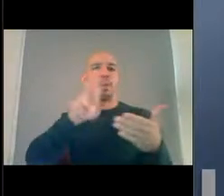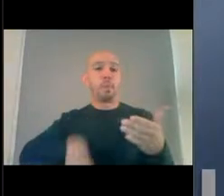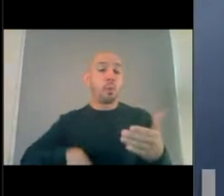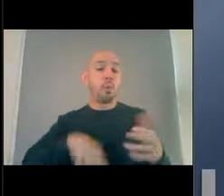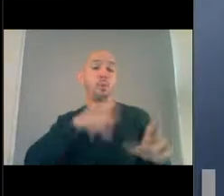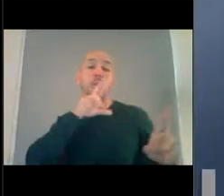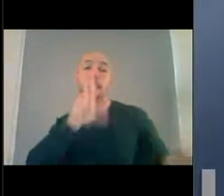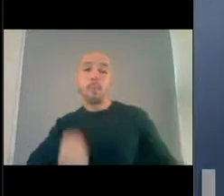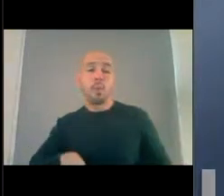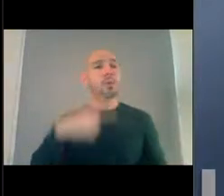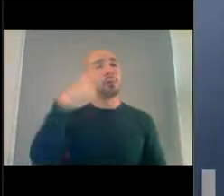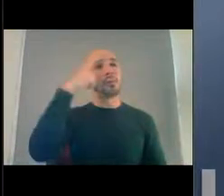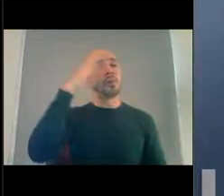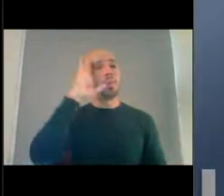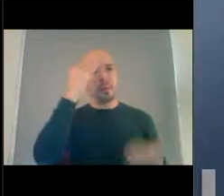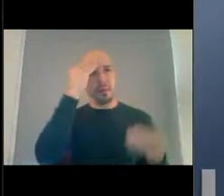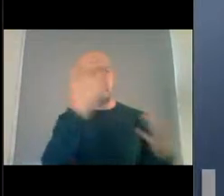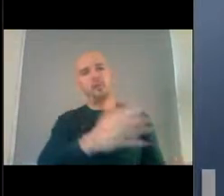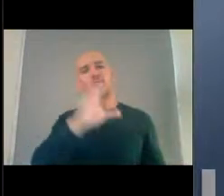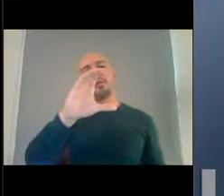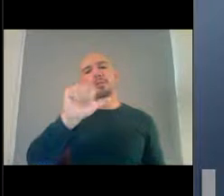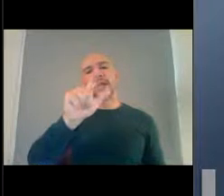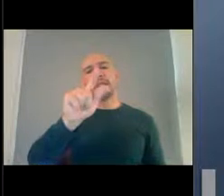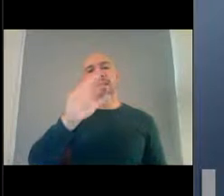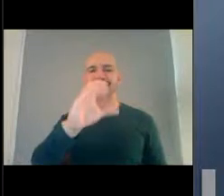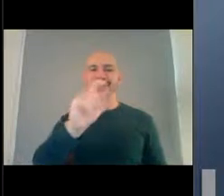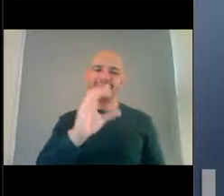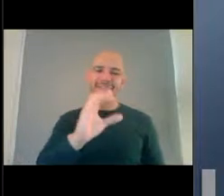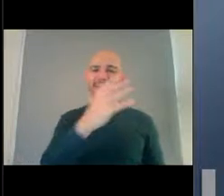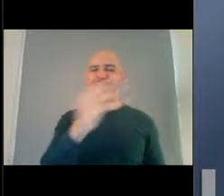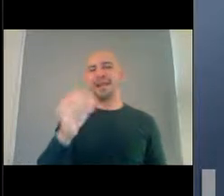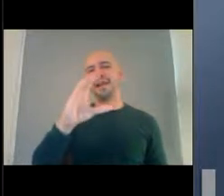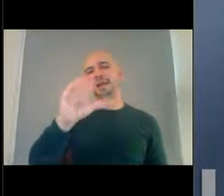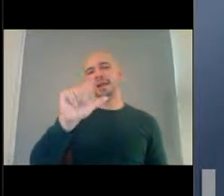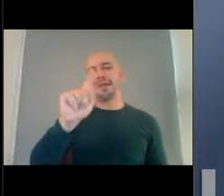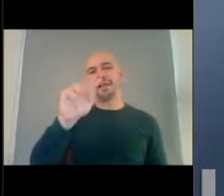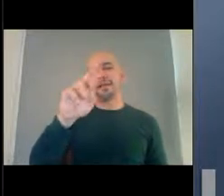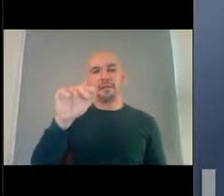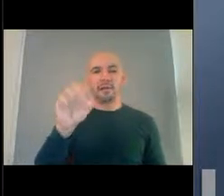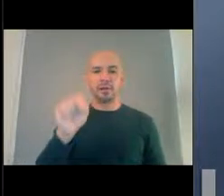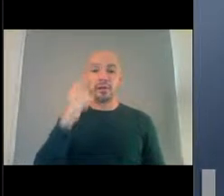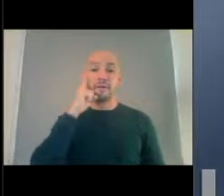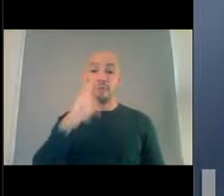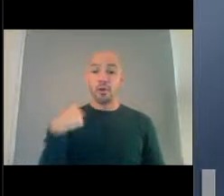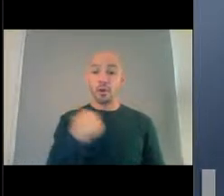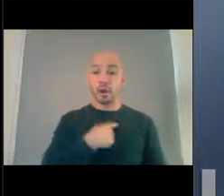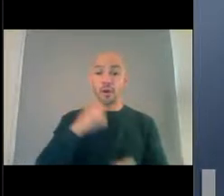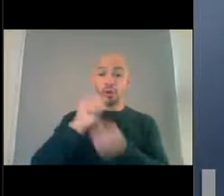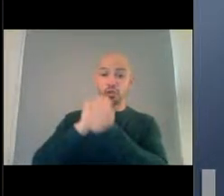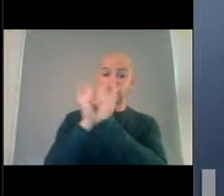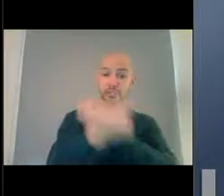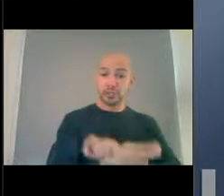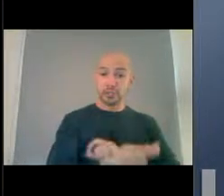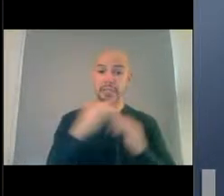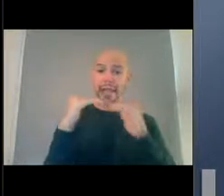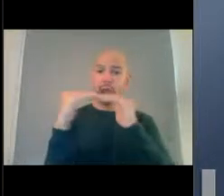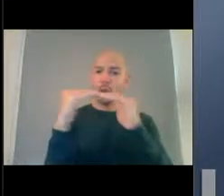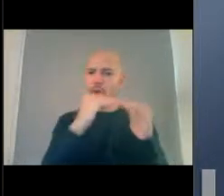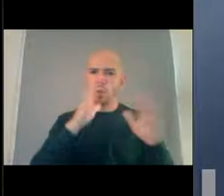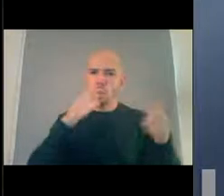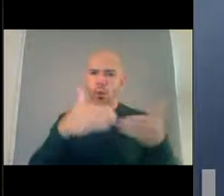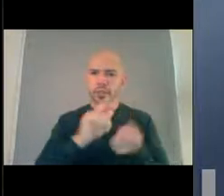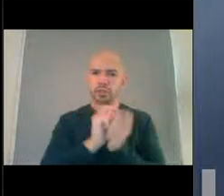ctc and calsta towards implementation of equity oriented change and we're really looking for that to include